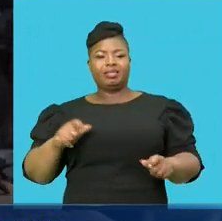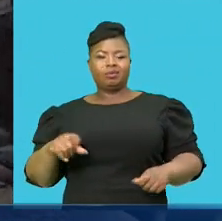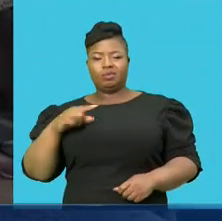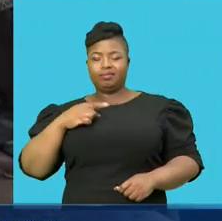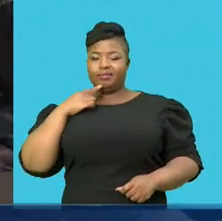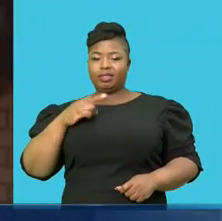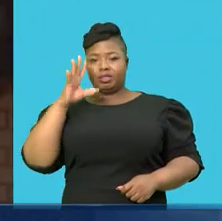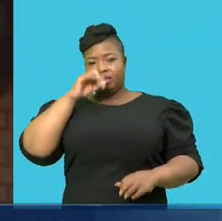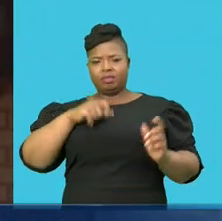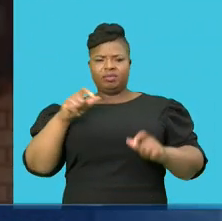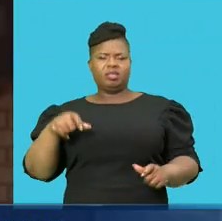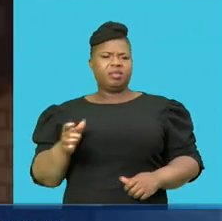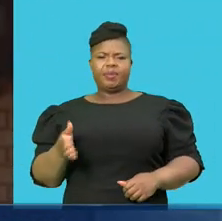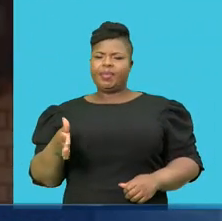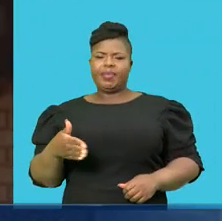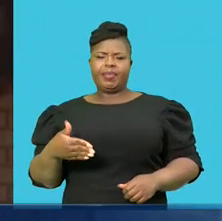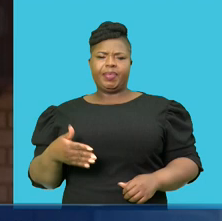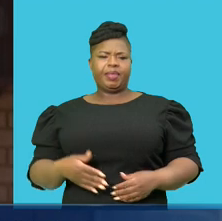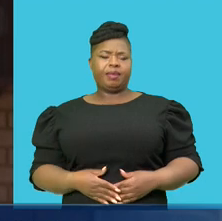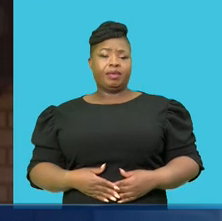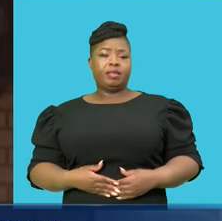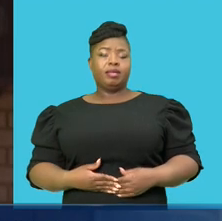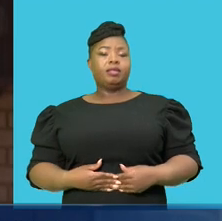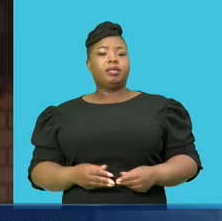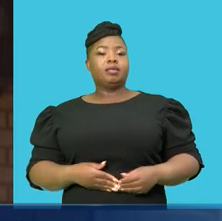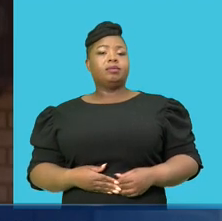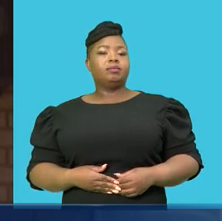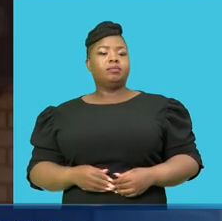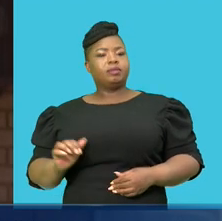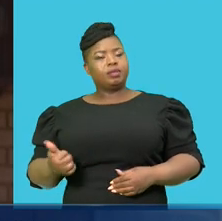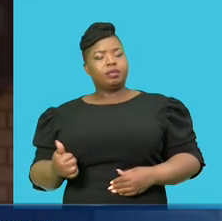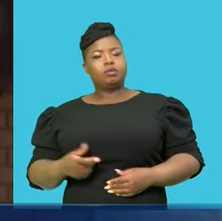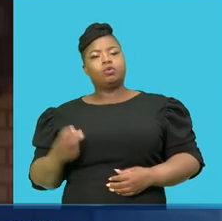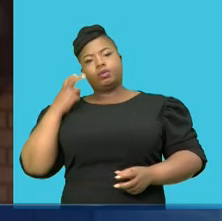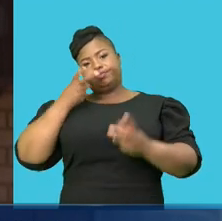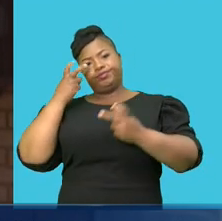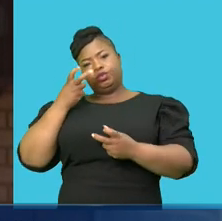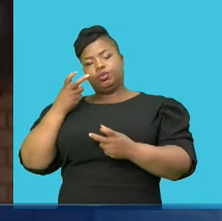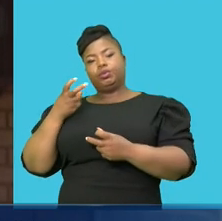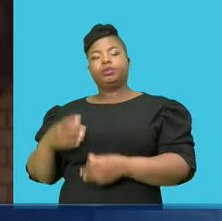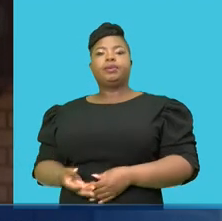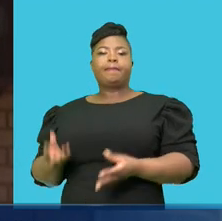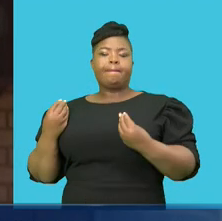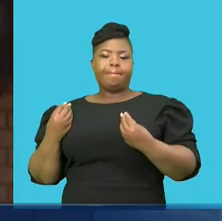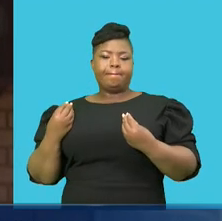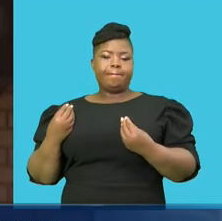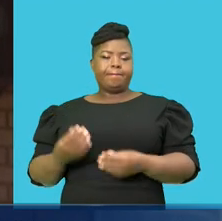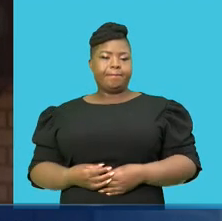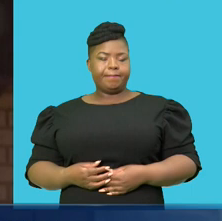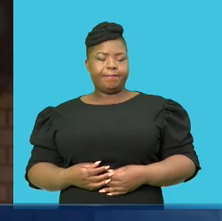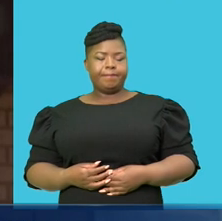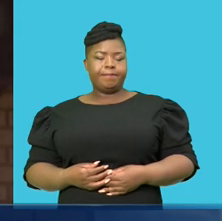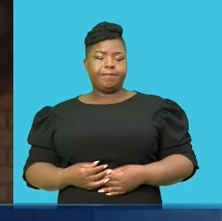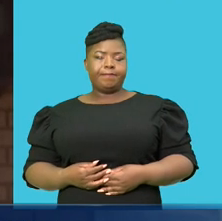that no the suspects are no longer at the school premises so we went out to search for them